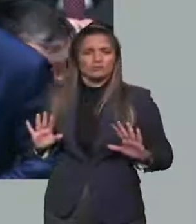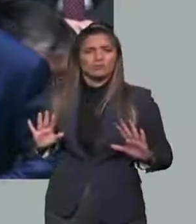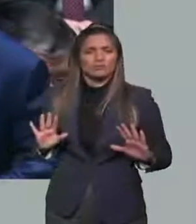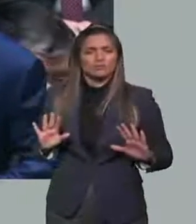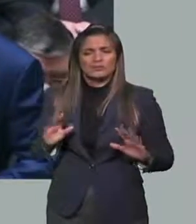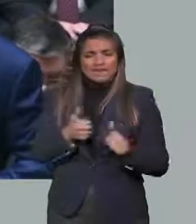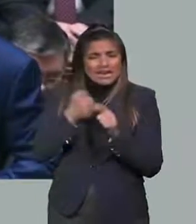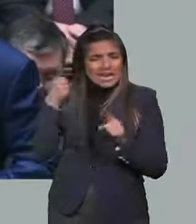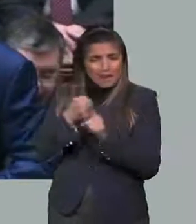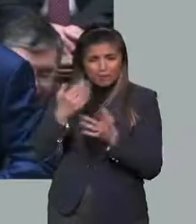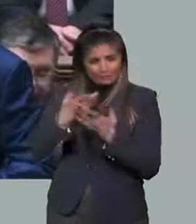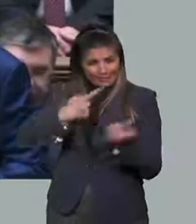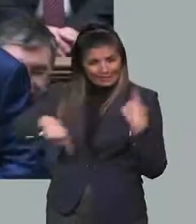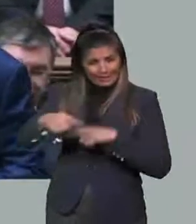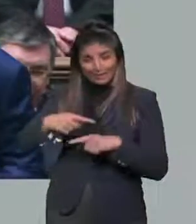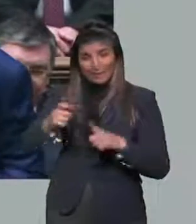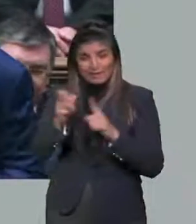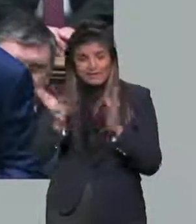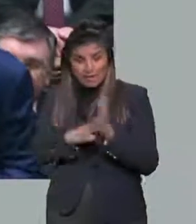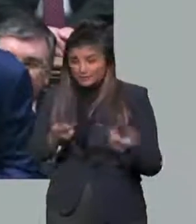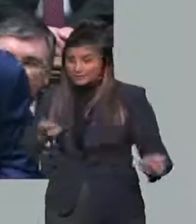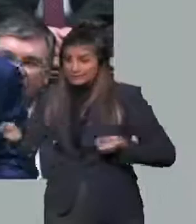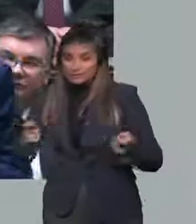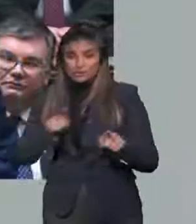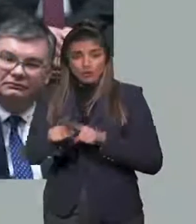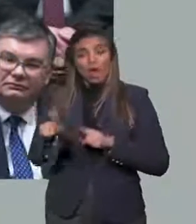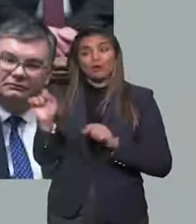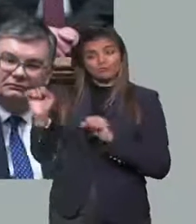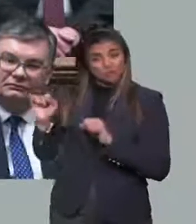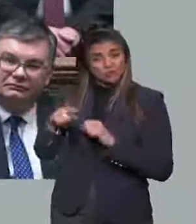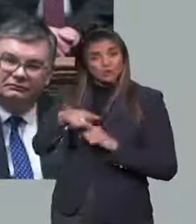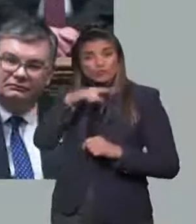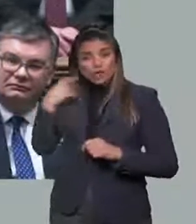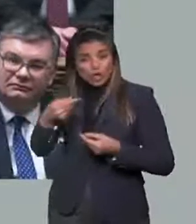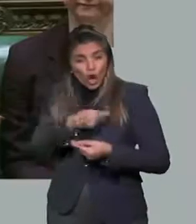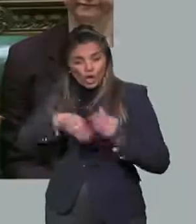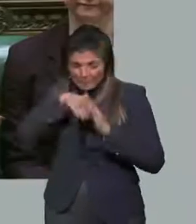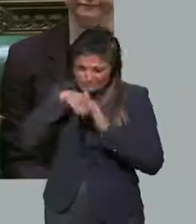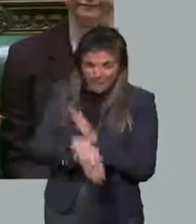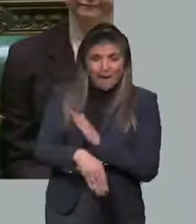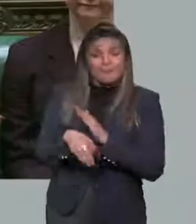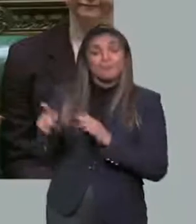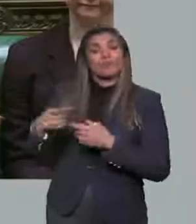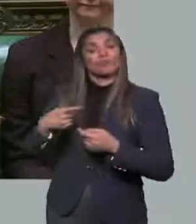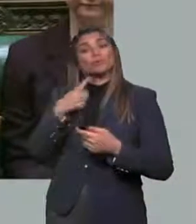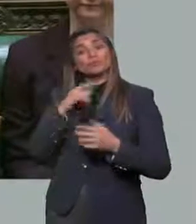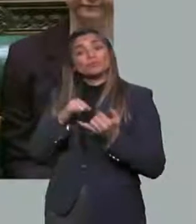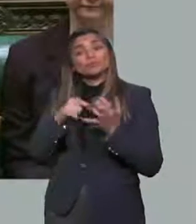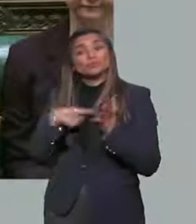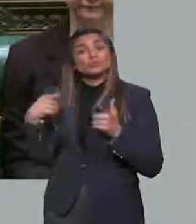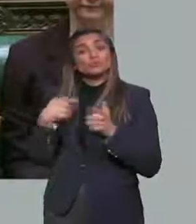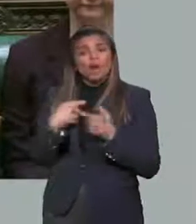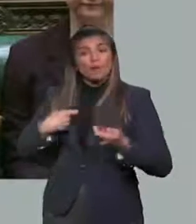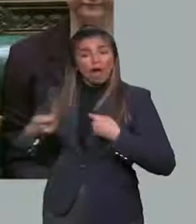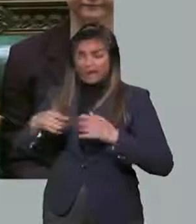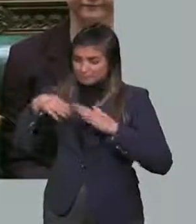diplomatic effort that this Foreign Secretary and this Prime Minister have led, the ruble plummeting, the Russian stock market at record lows, doubled the interest rates. We've